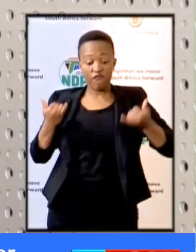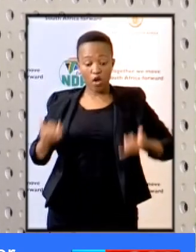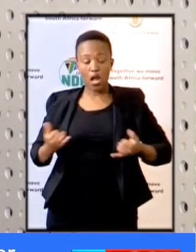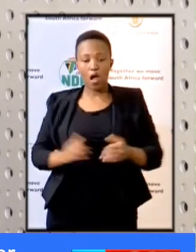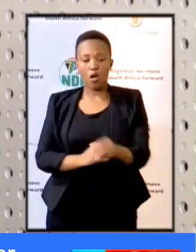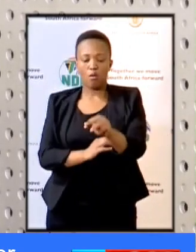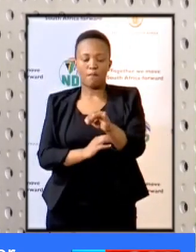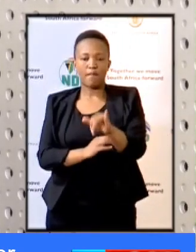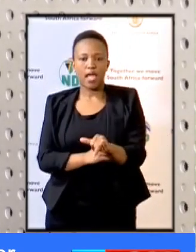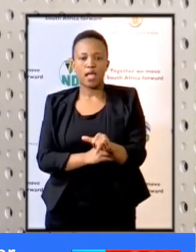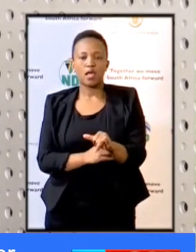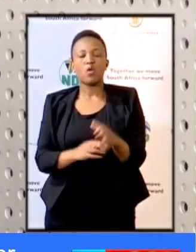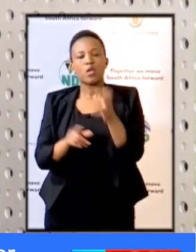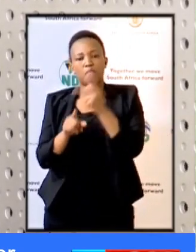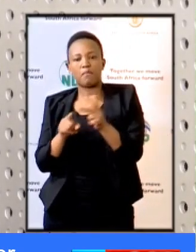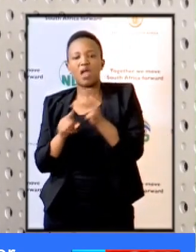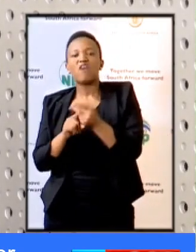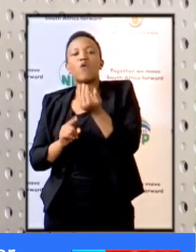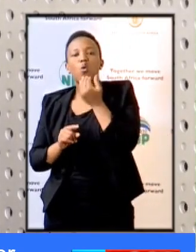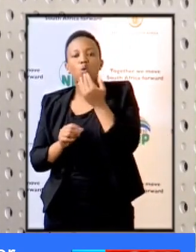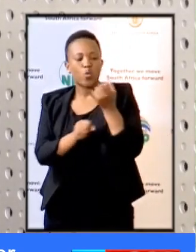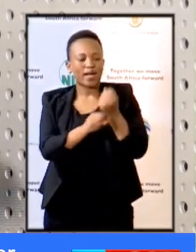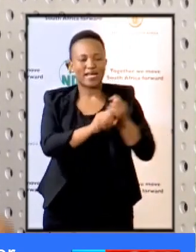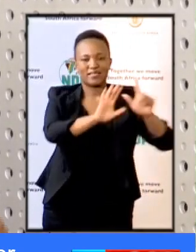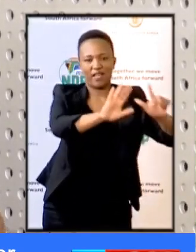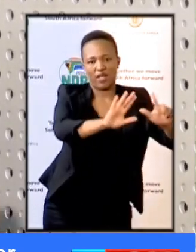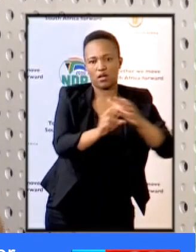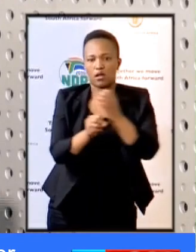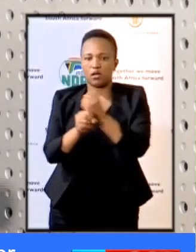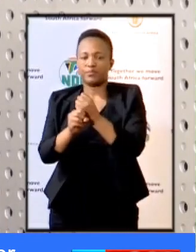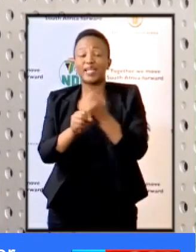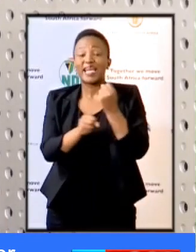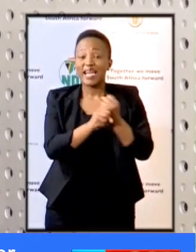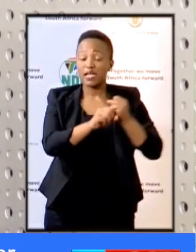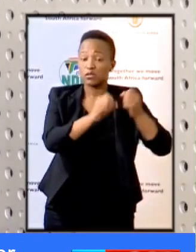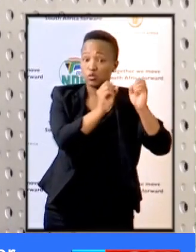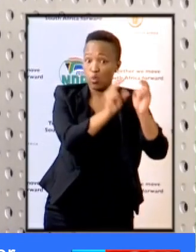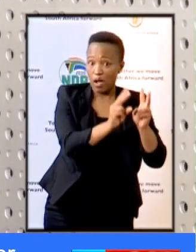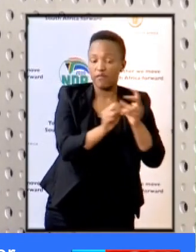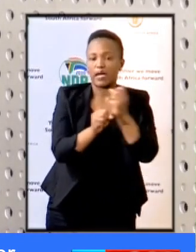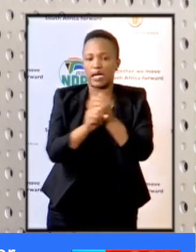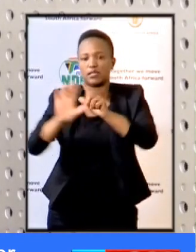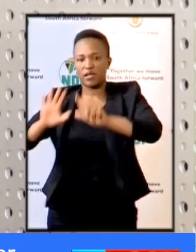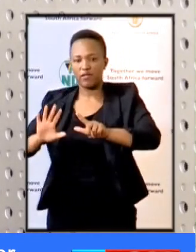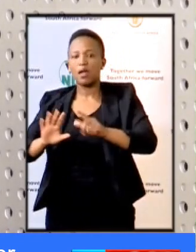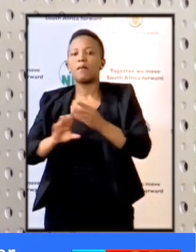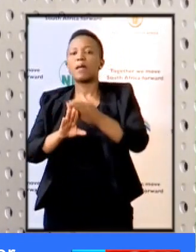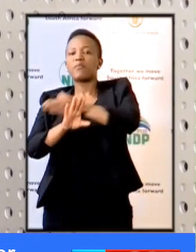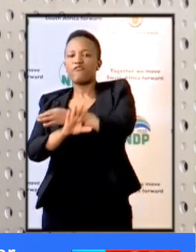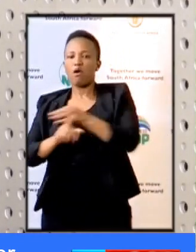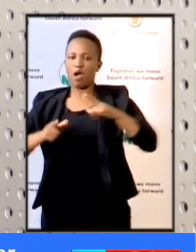May silungisela ama-7 nama-12. But sikala nge-4 ukulungisa.